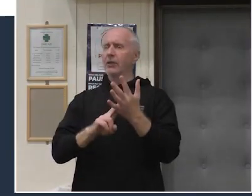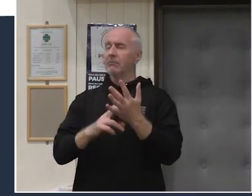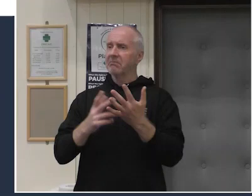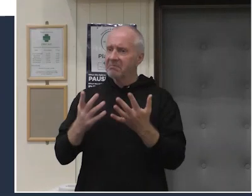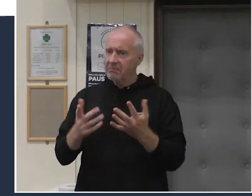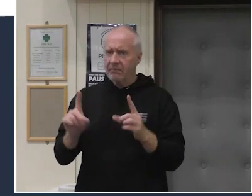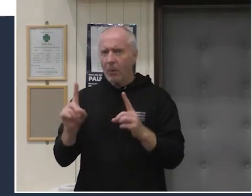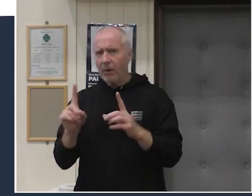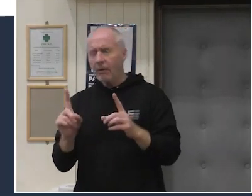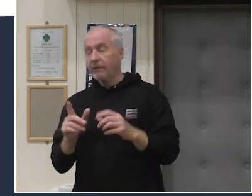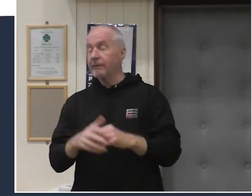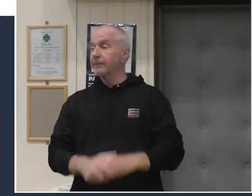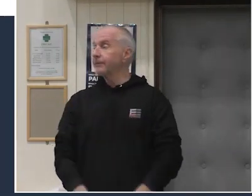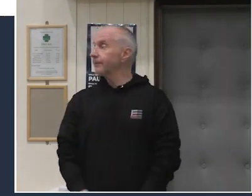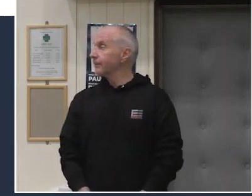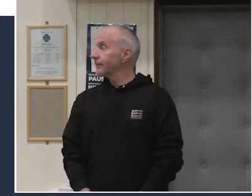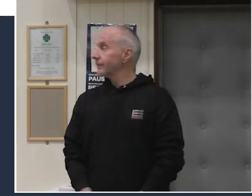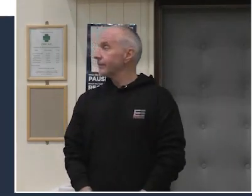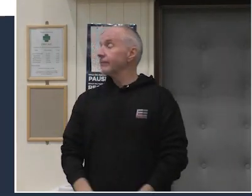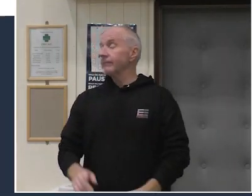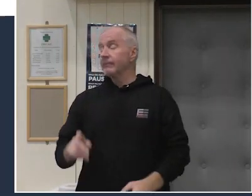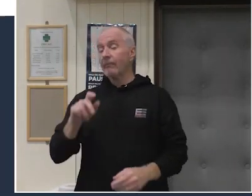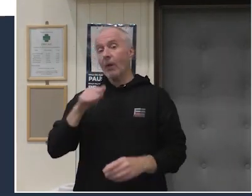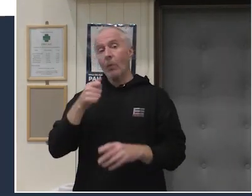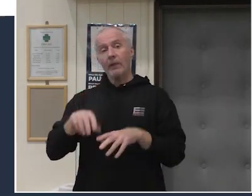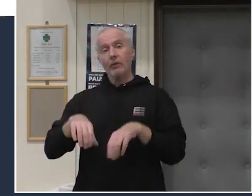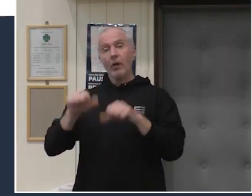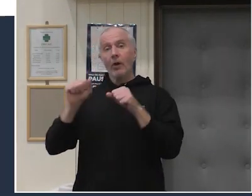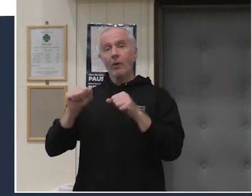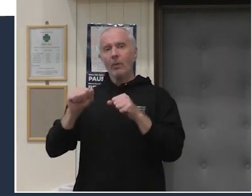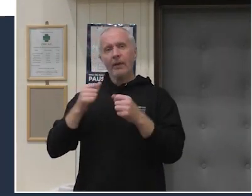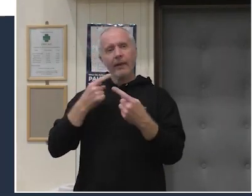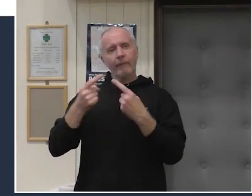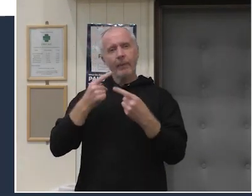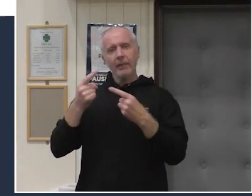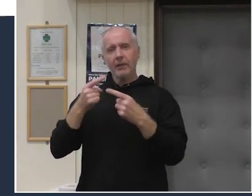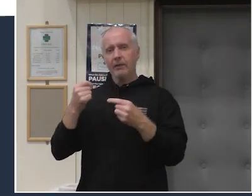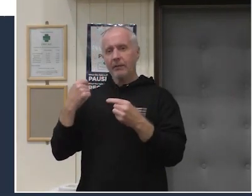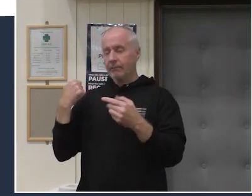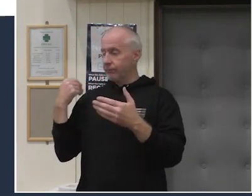So I'll start with a little bit of the background. Now,